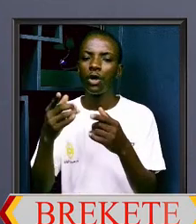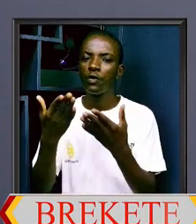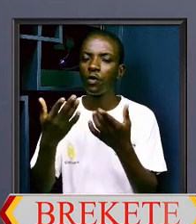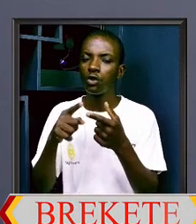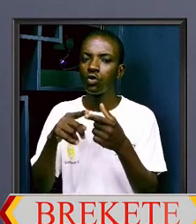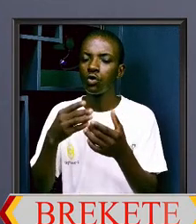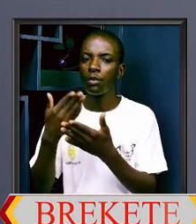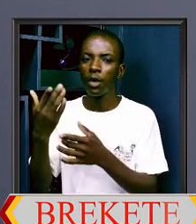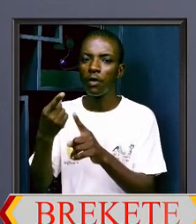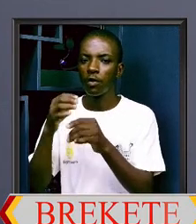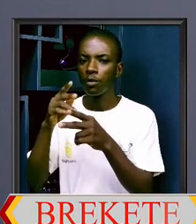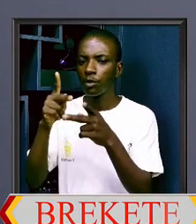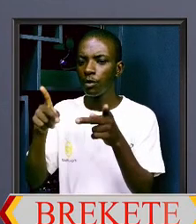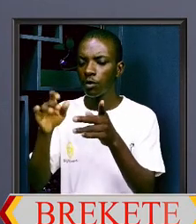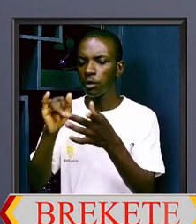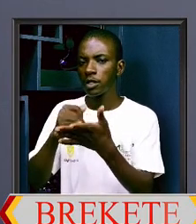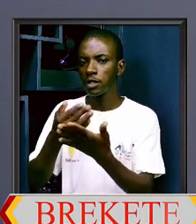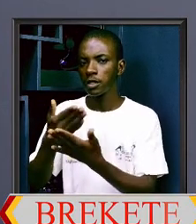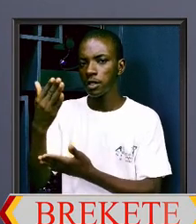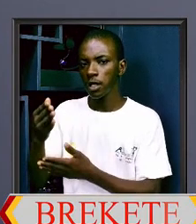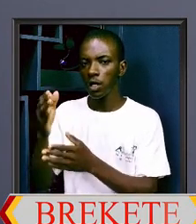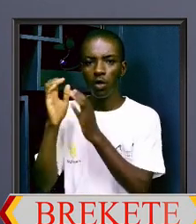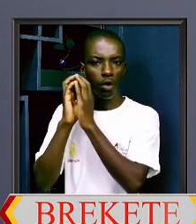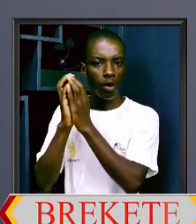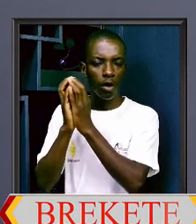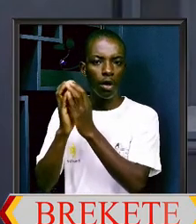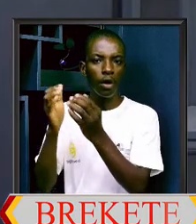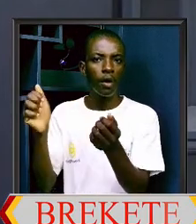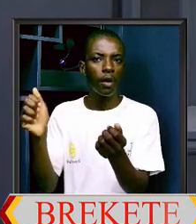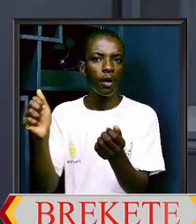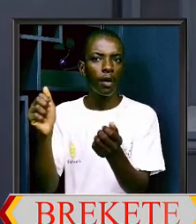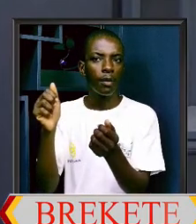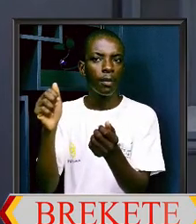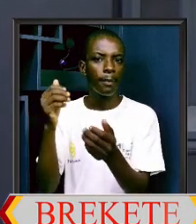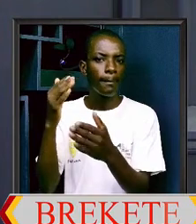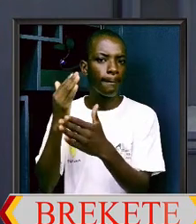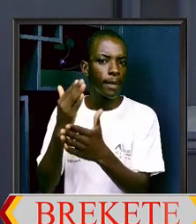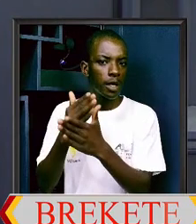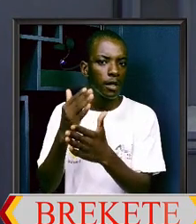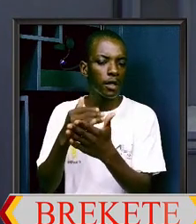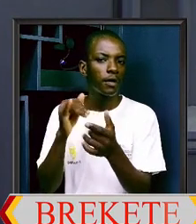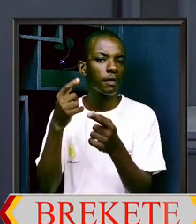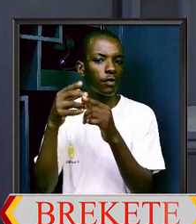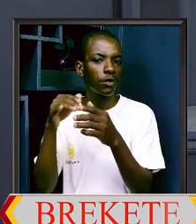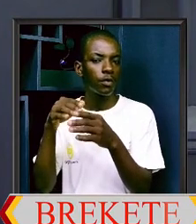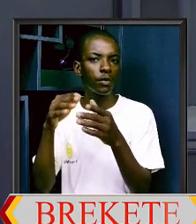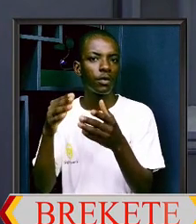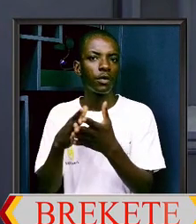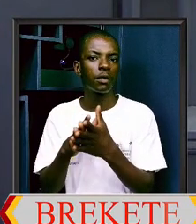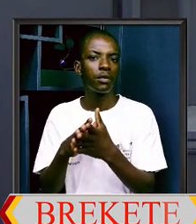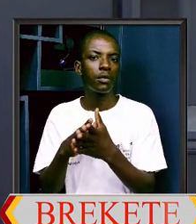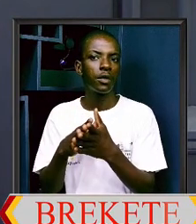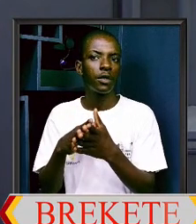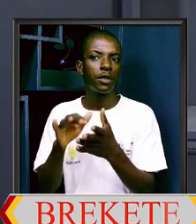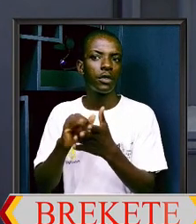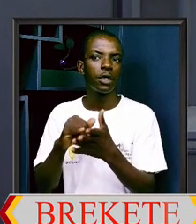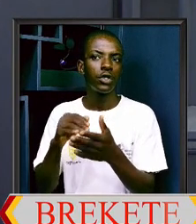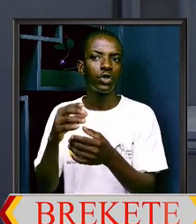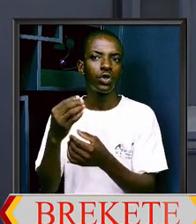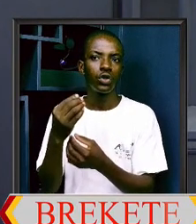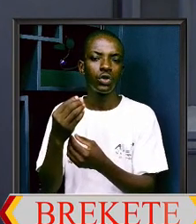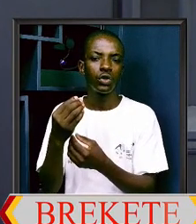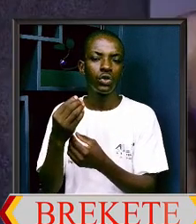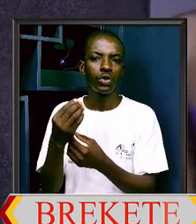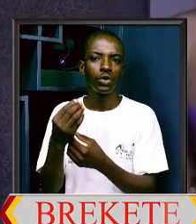from this people they say coconut make them break them for your presence for Le sugar and